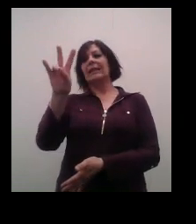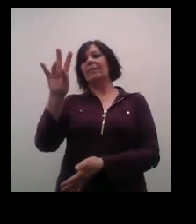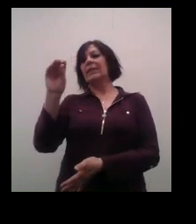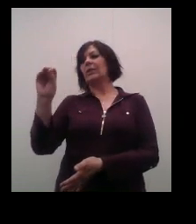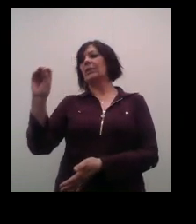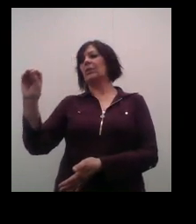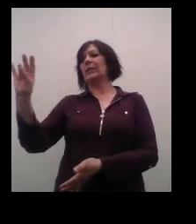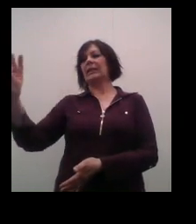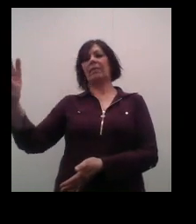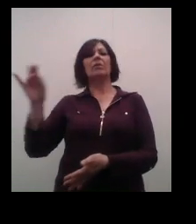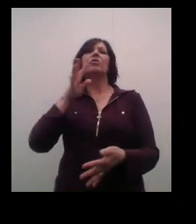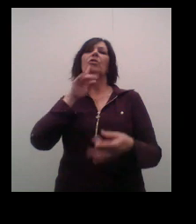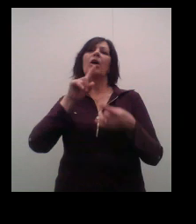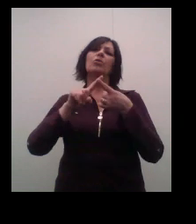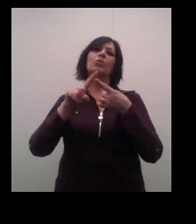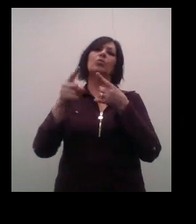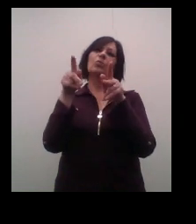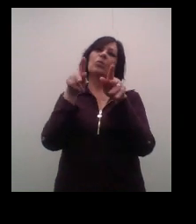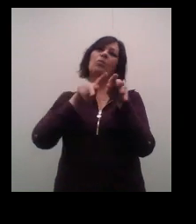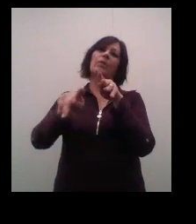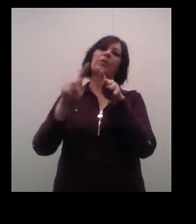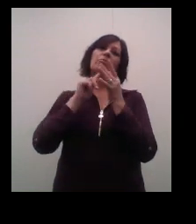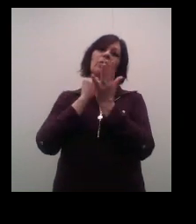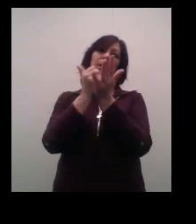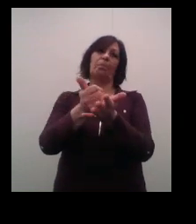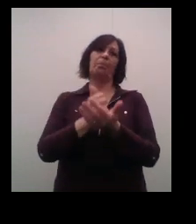831-7007 to talk to a trained professional today.